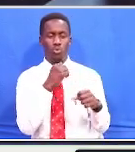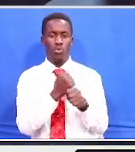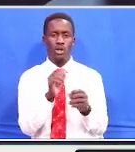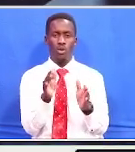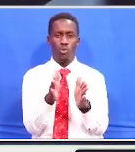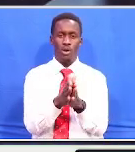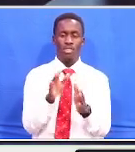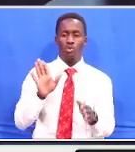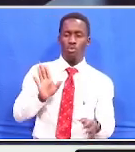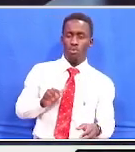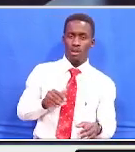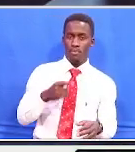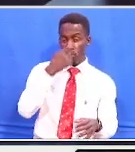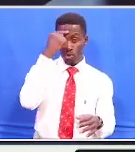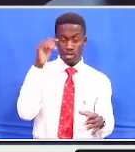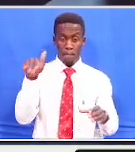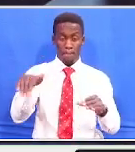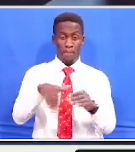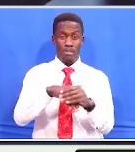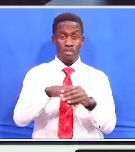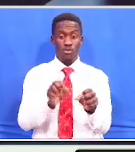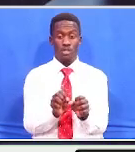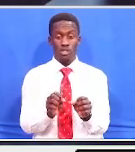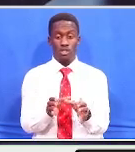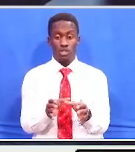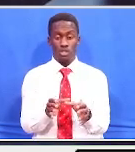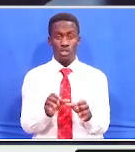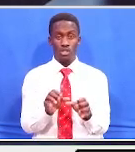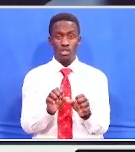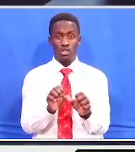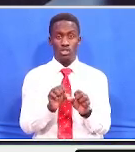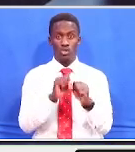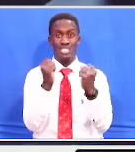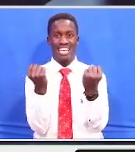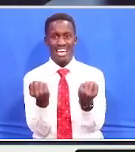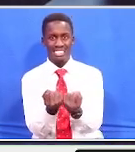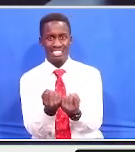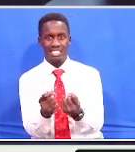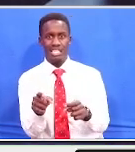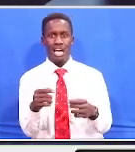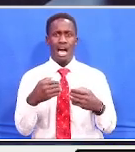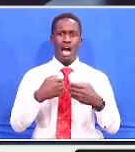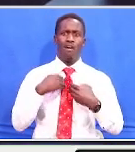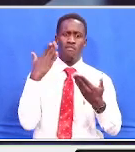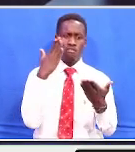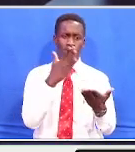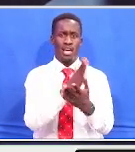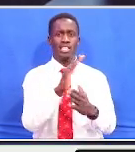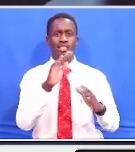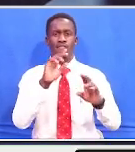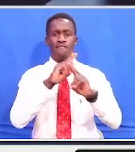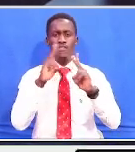are members of society. They are human beings like them. They have rights like everyone else has rights. So it's important